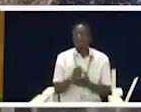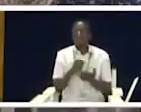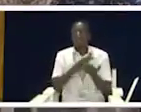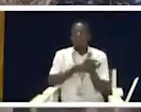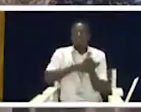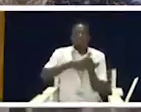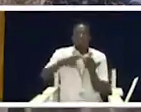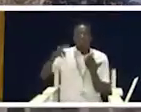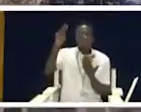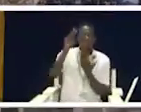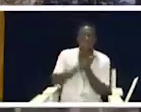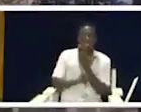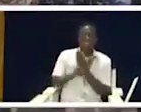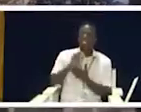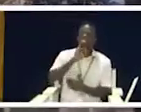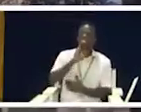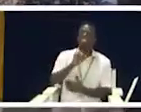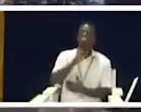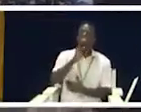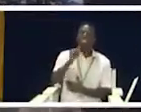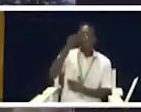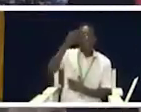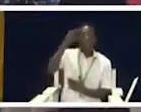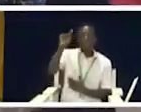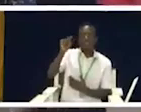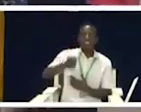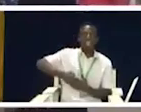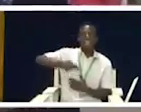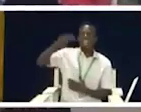Holiness is not for the high and mighty.